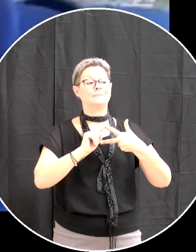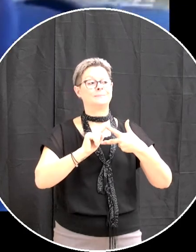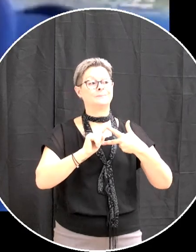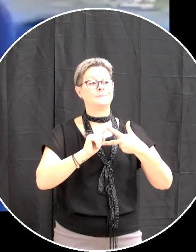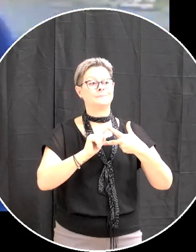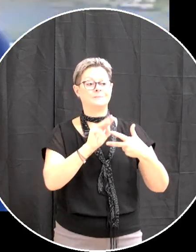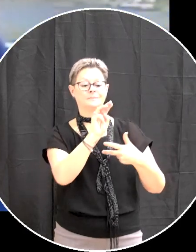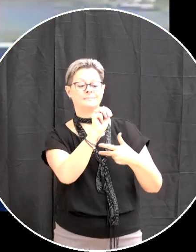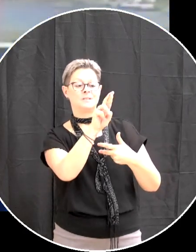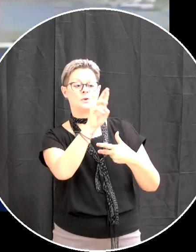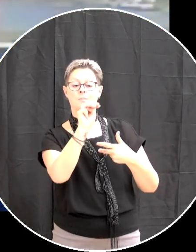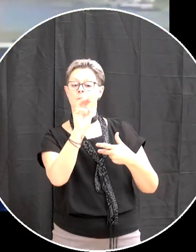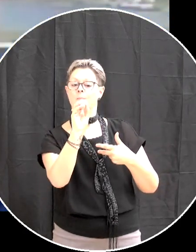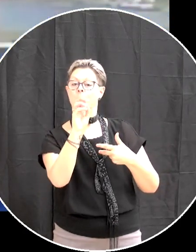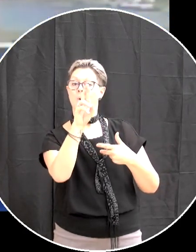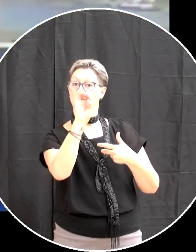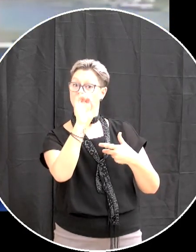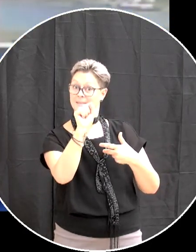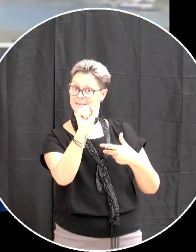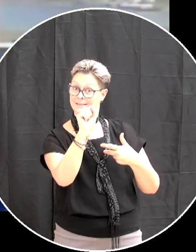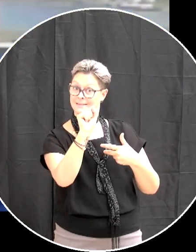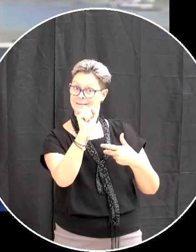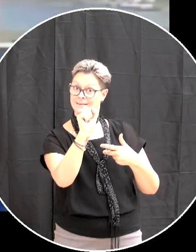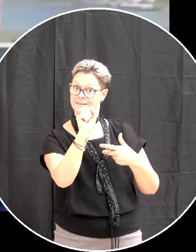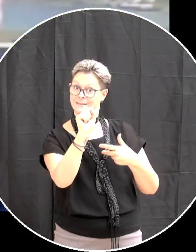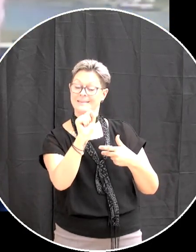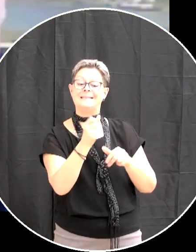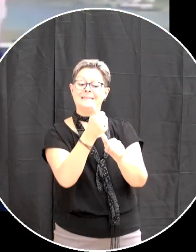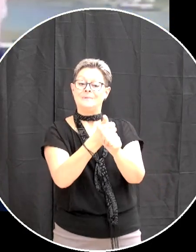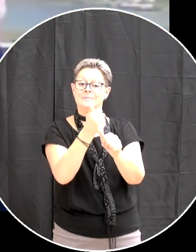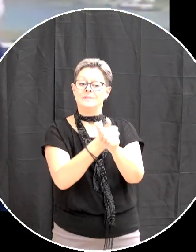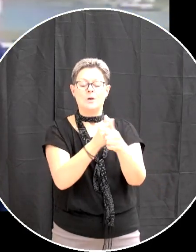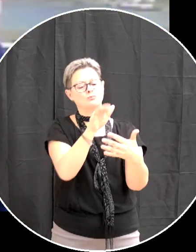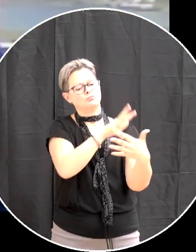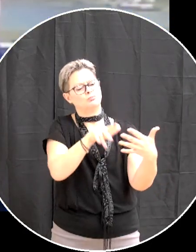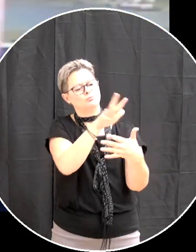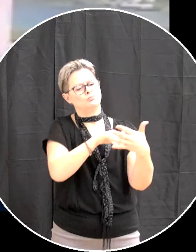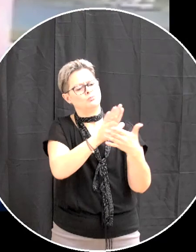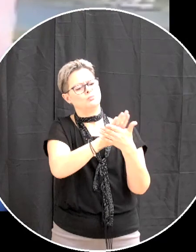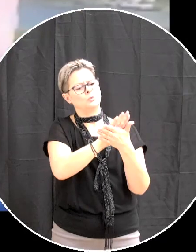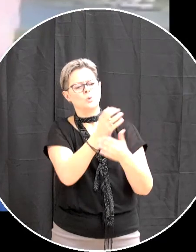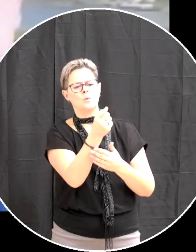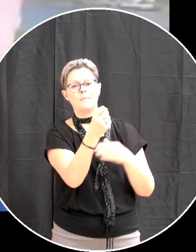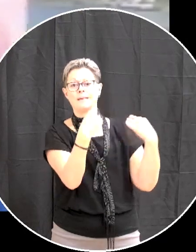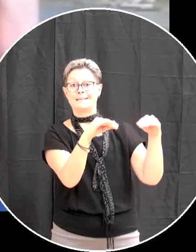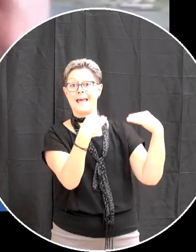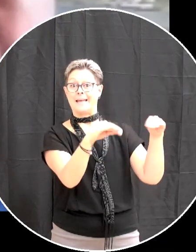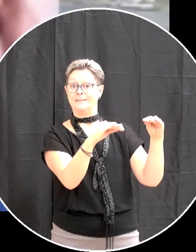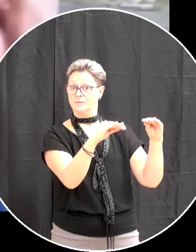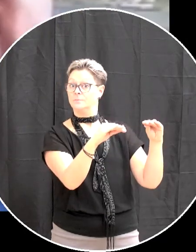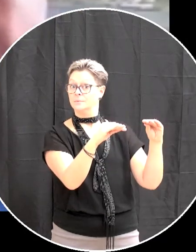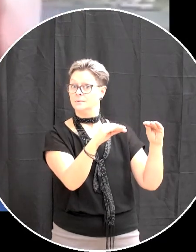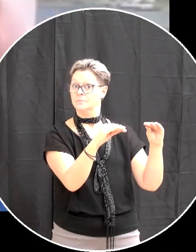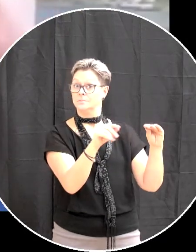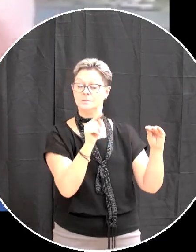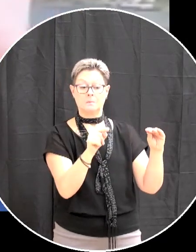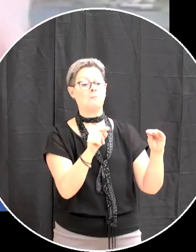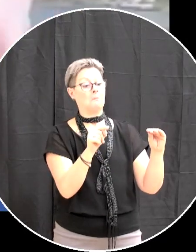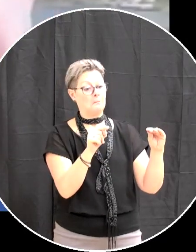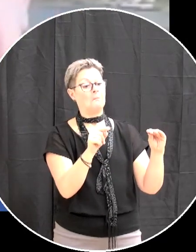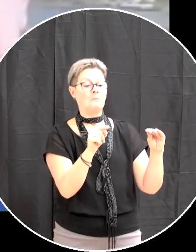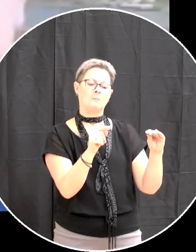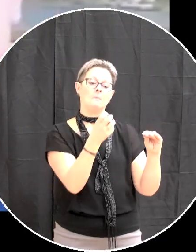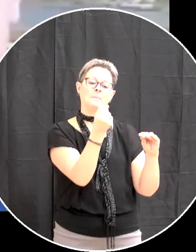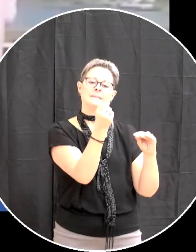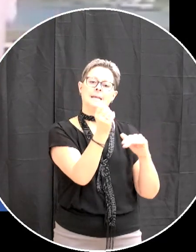Mr. Moore's looked at school milk sales, the school milk sales report, and obviously sales were down. In